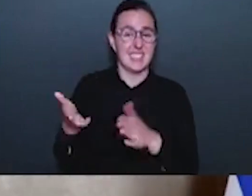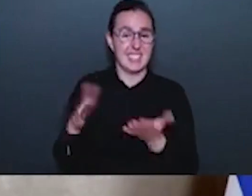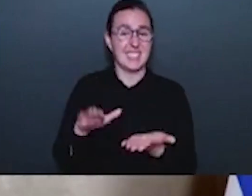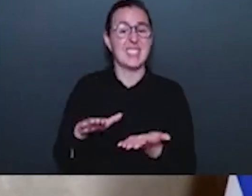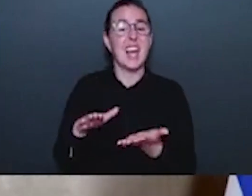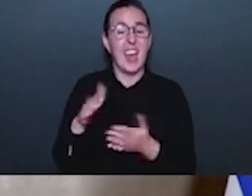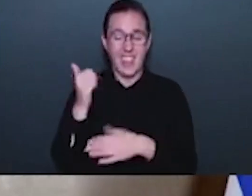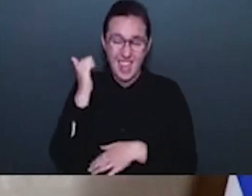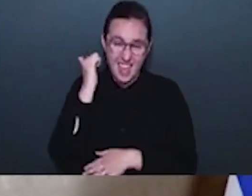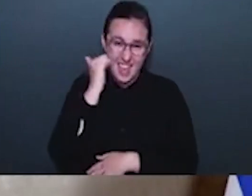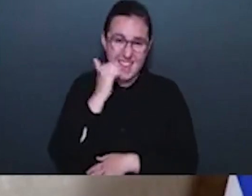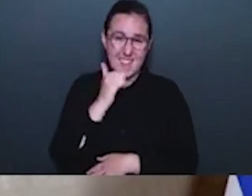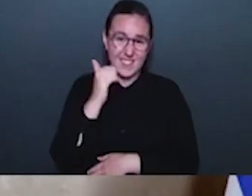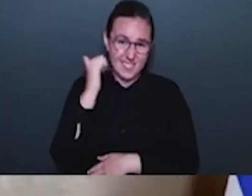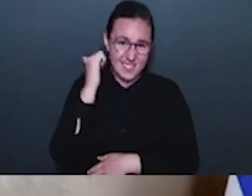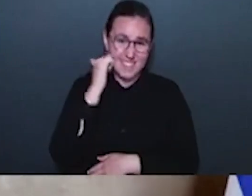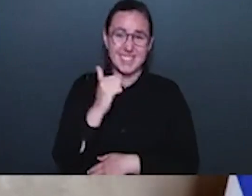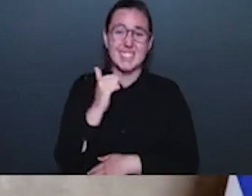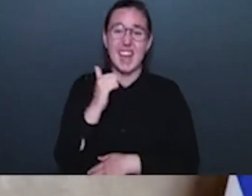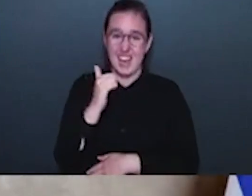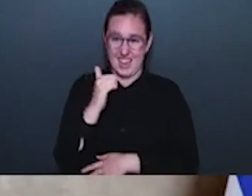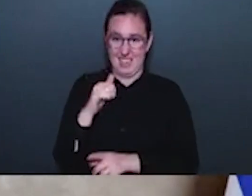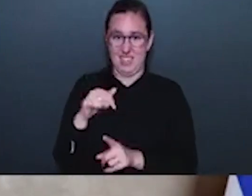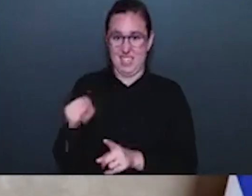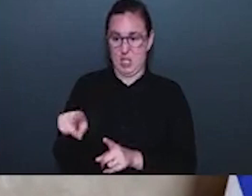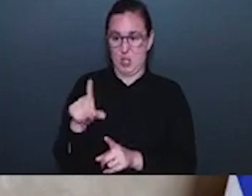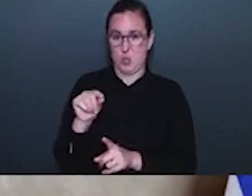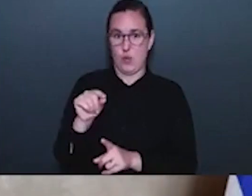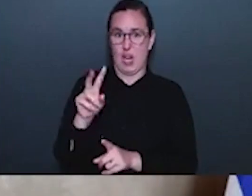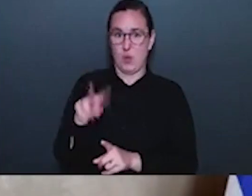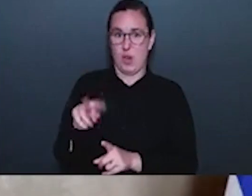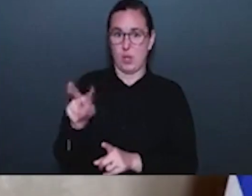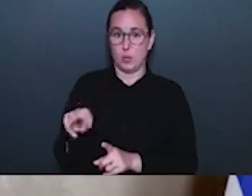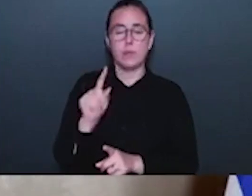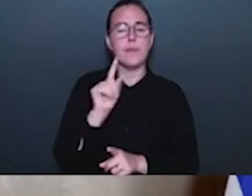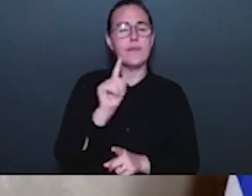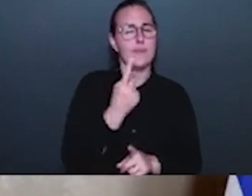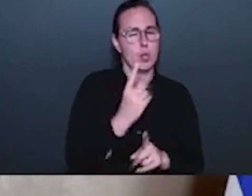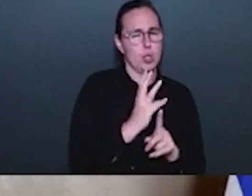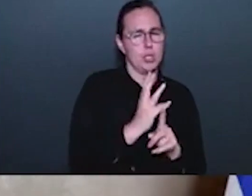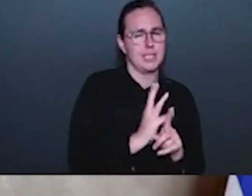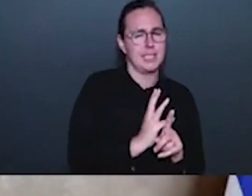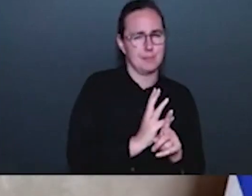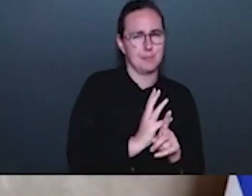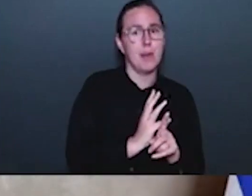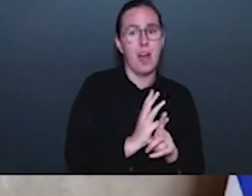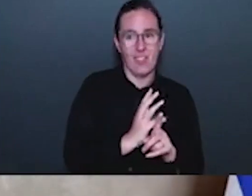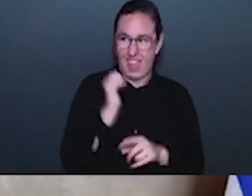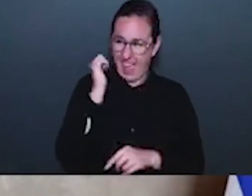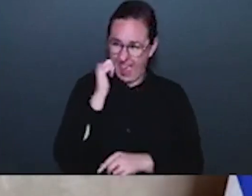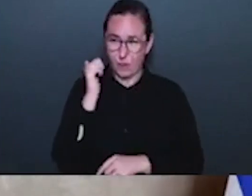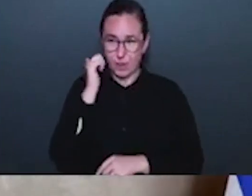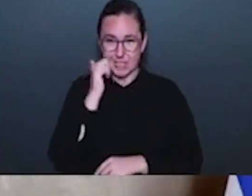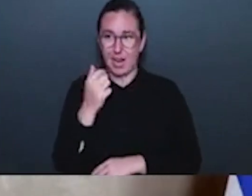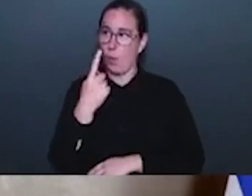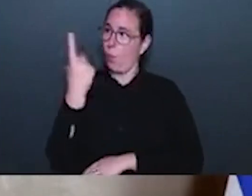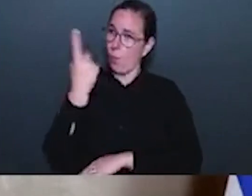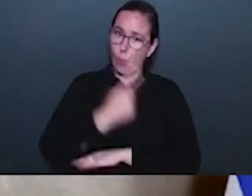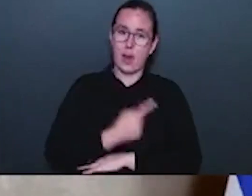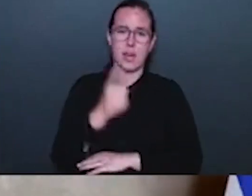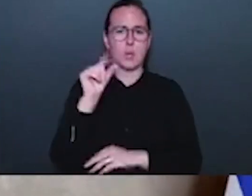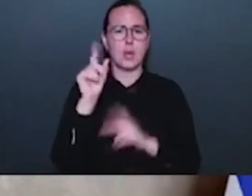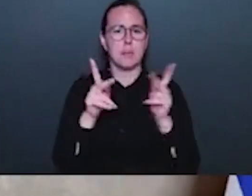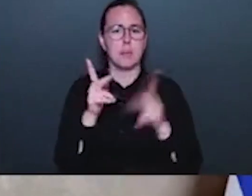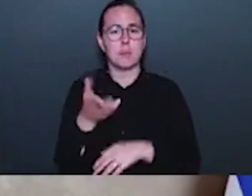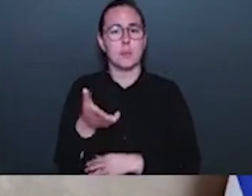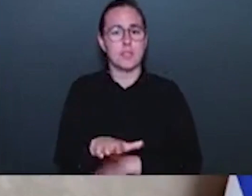crisis, 2,267 lives were lost to illicit drug toxicity in 2021, the highest recorded death